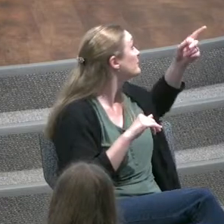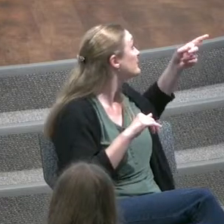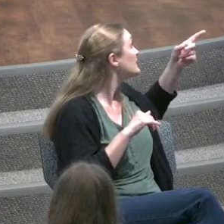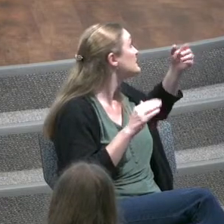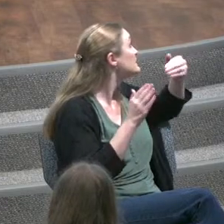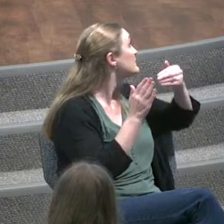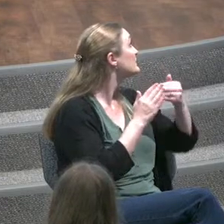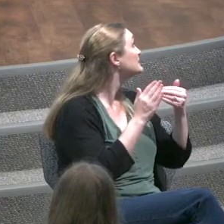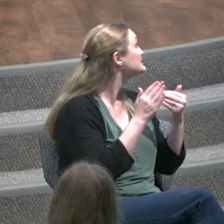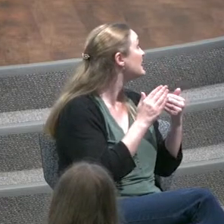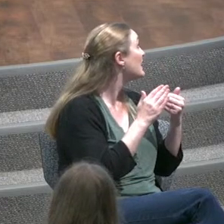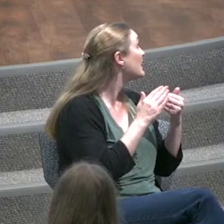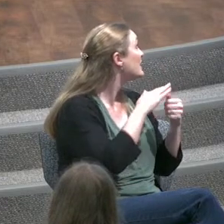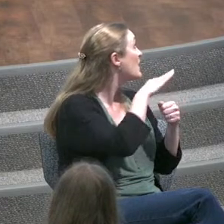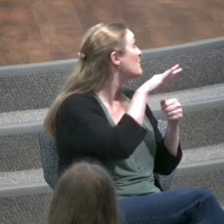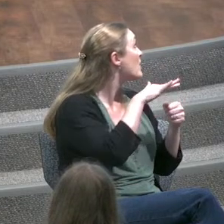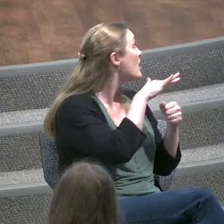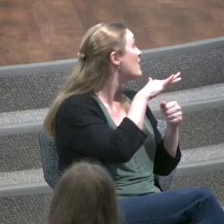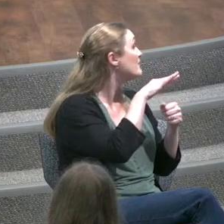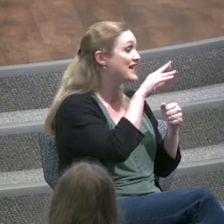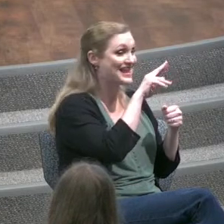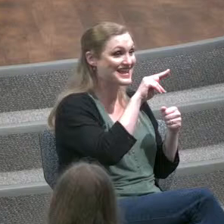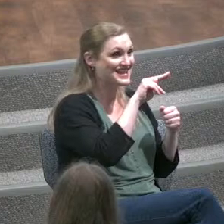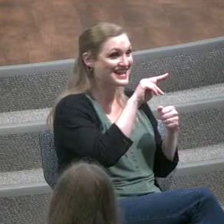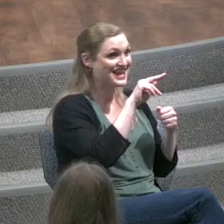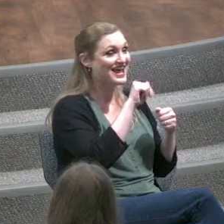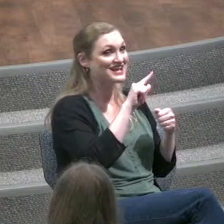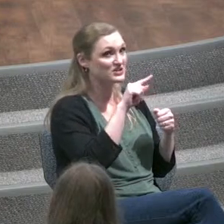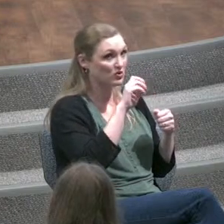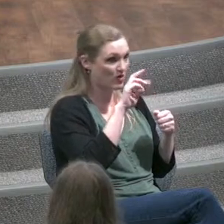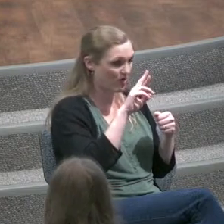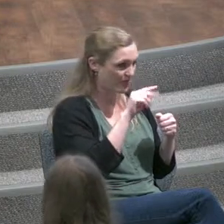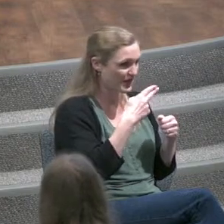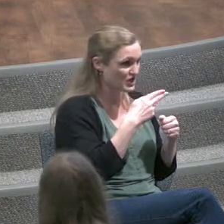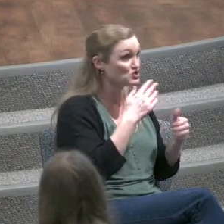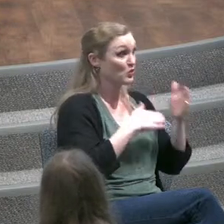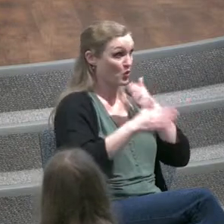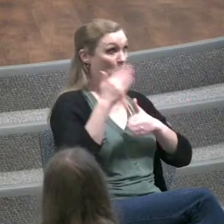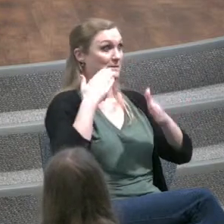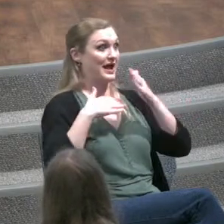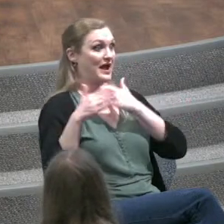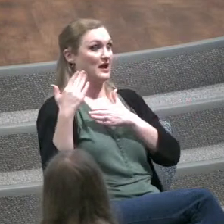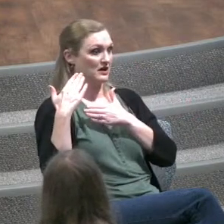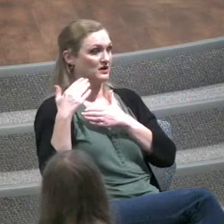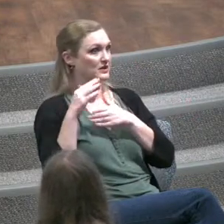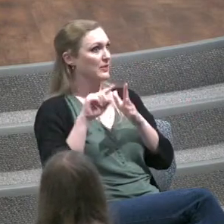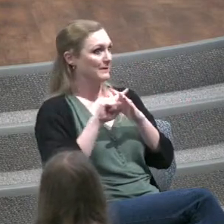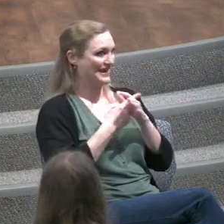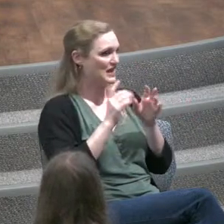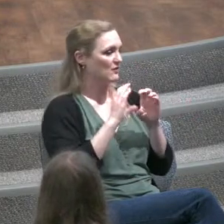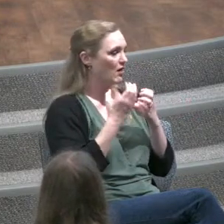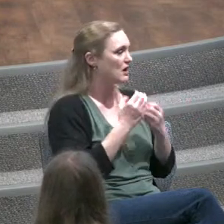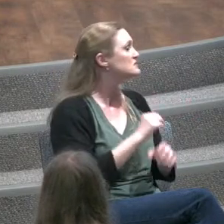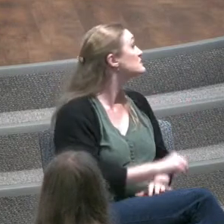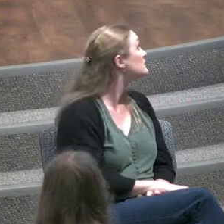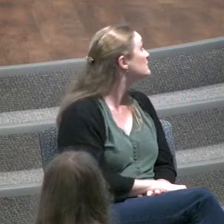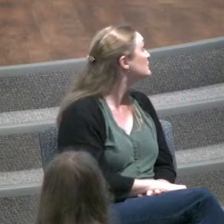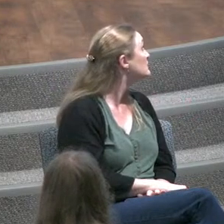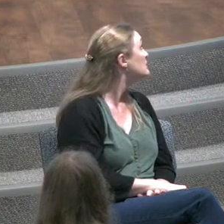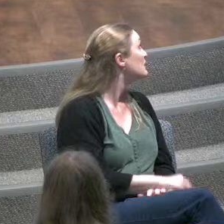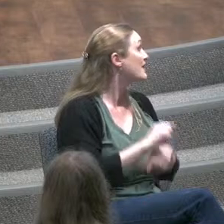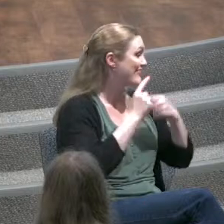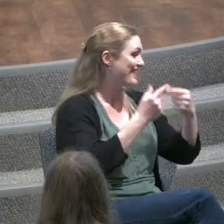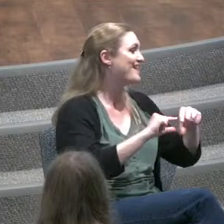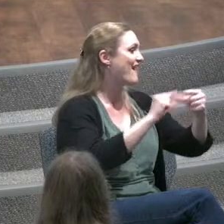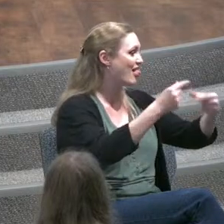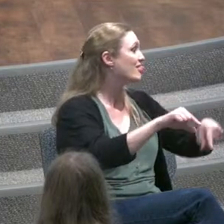just beside or just above Nazareth. So, we're going way back to where we were, at the beginning of class. So we're back up